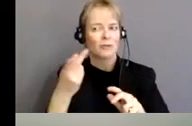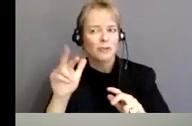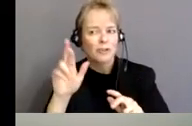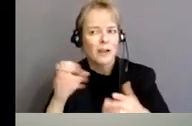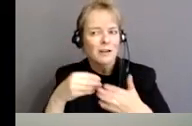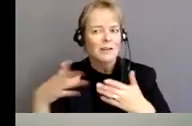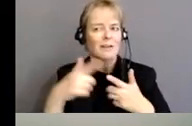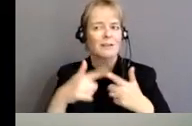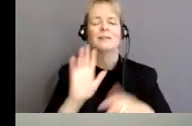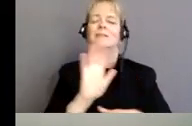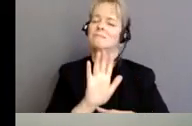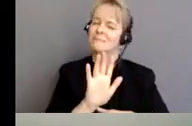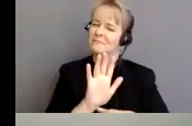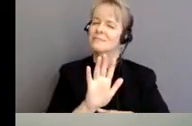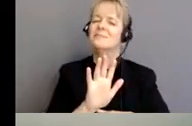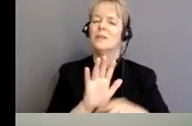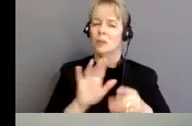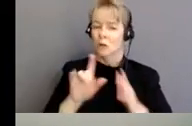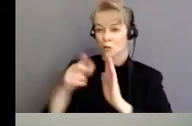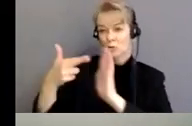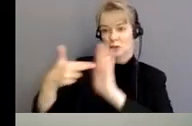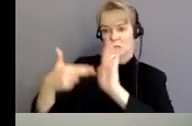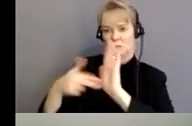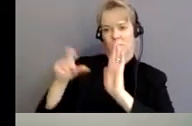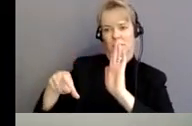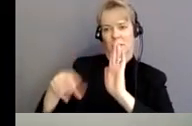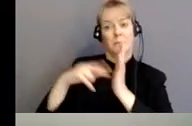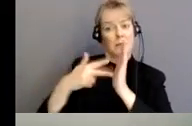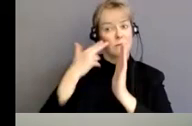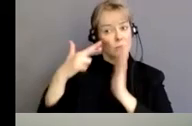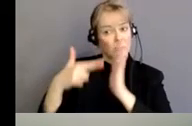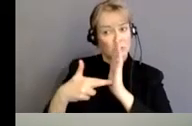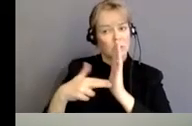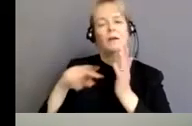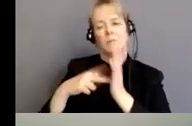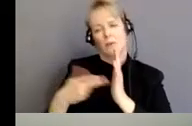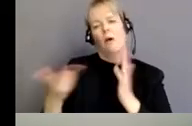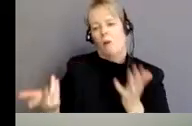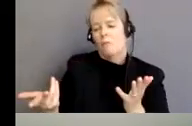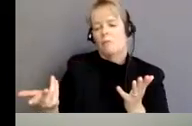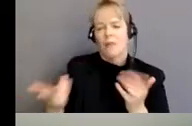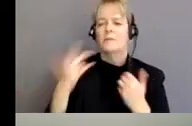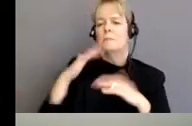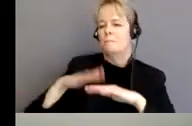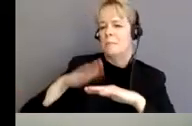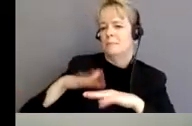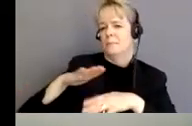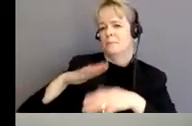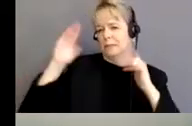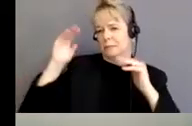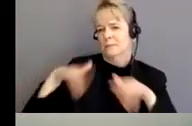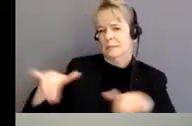that the person you're dealing with meets certain minimum standards in terms of their education,